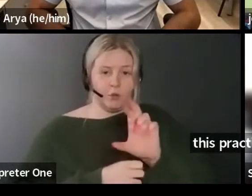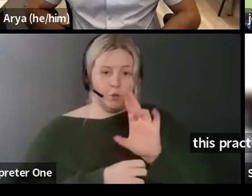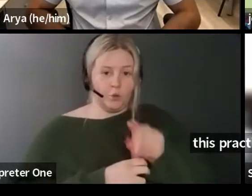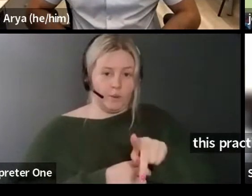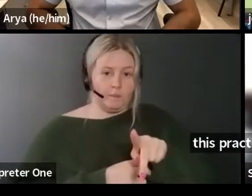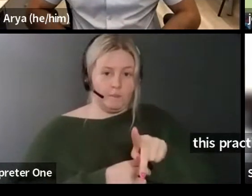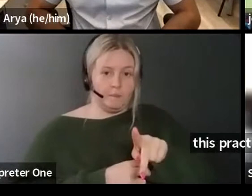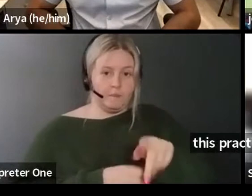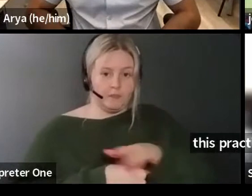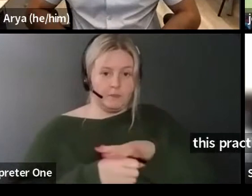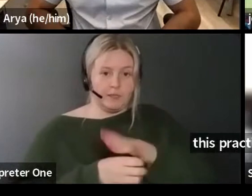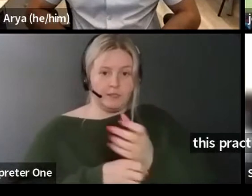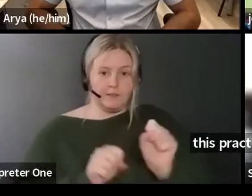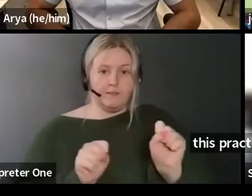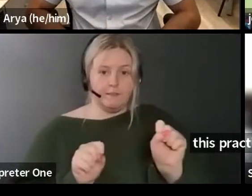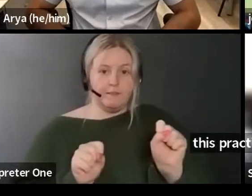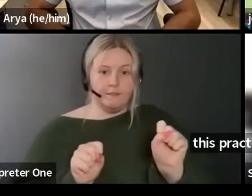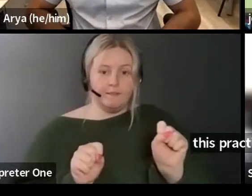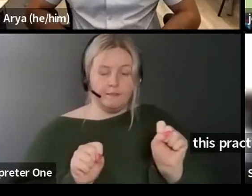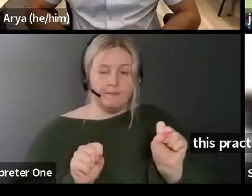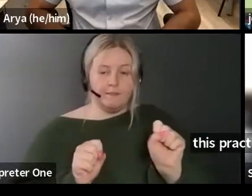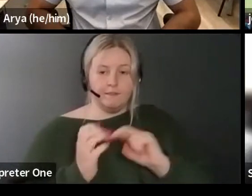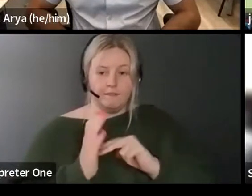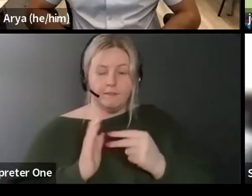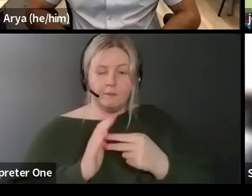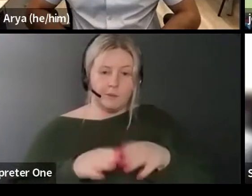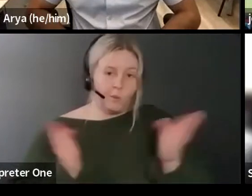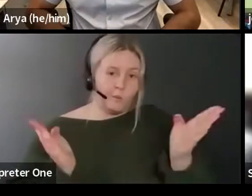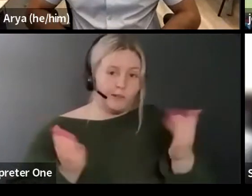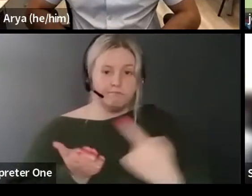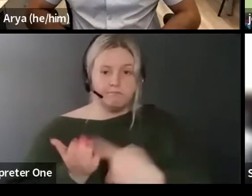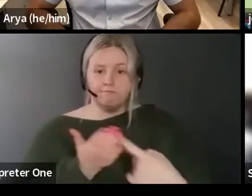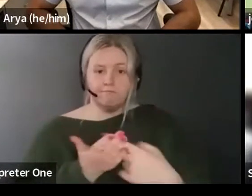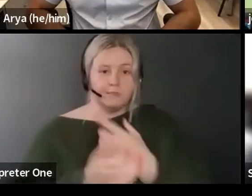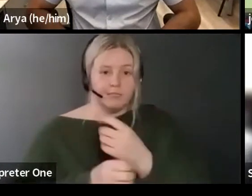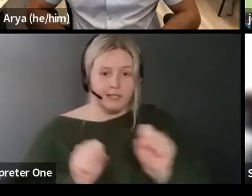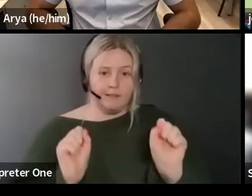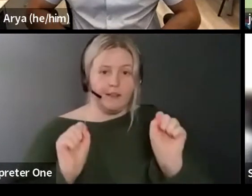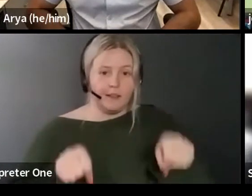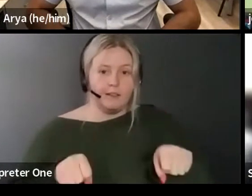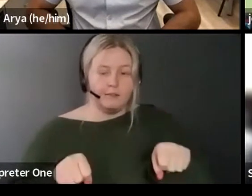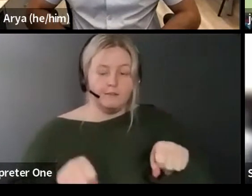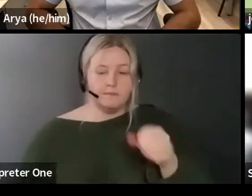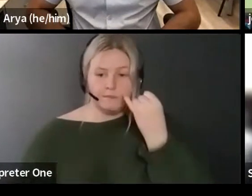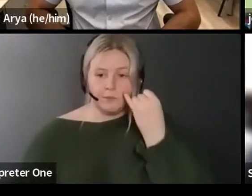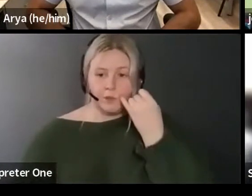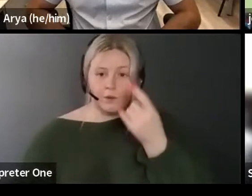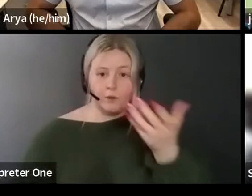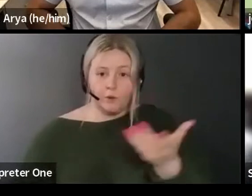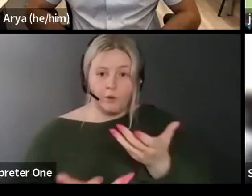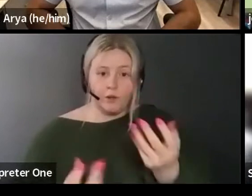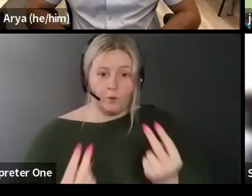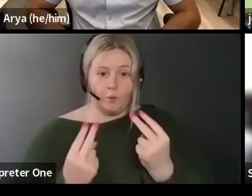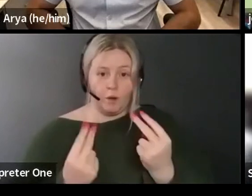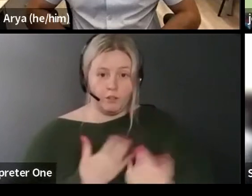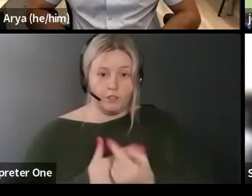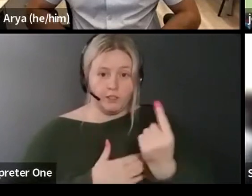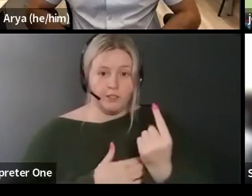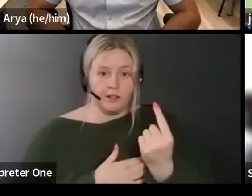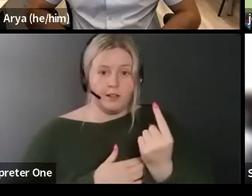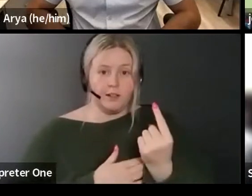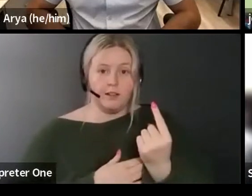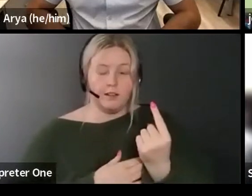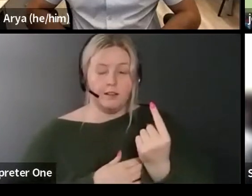is intended to be a safe space. So for all of you who are in the audience joining